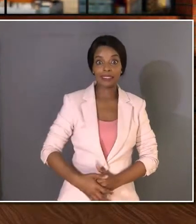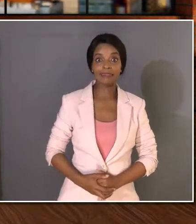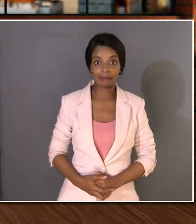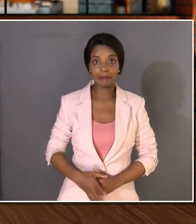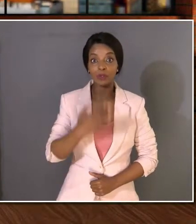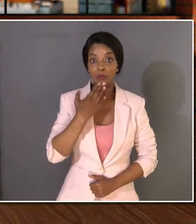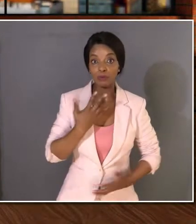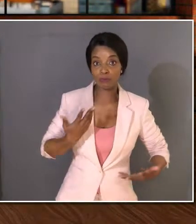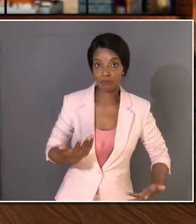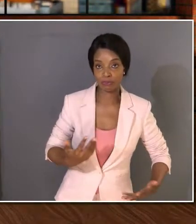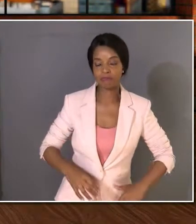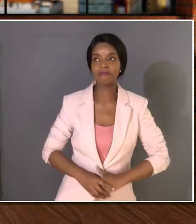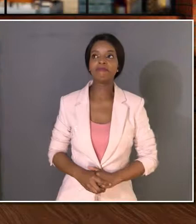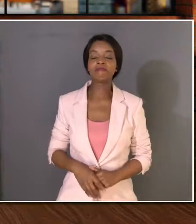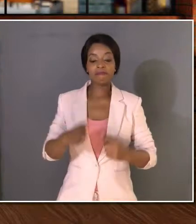award goes to